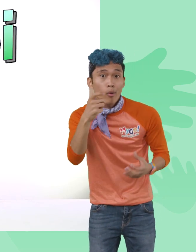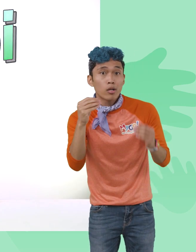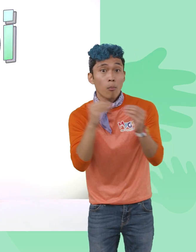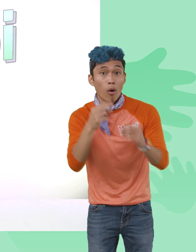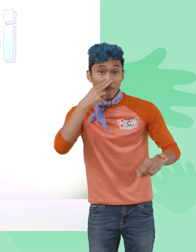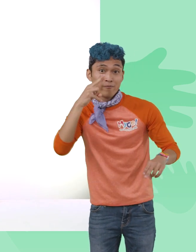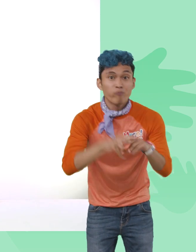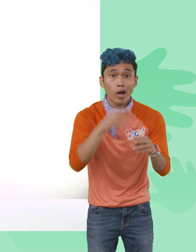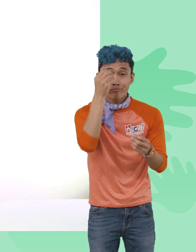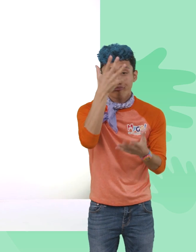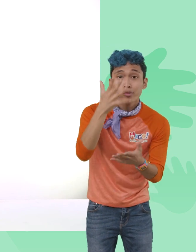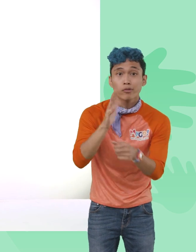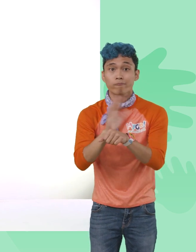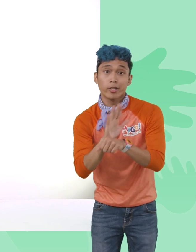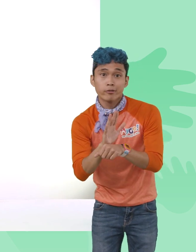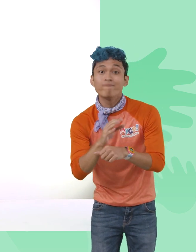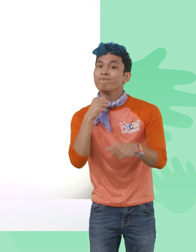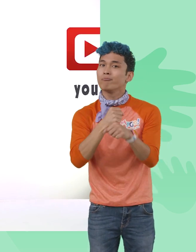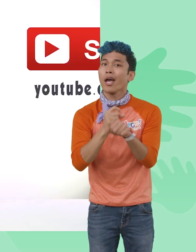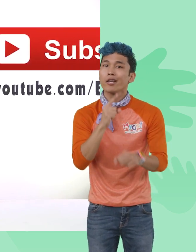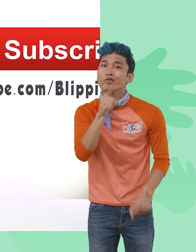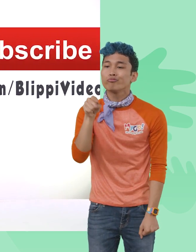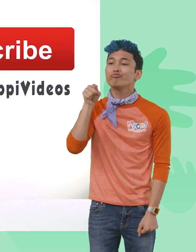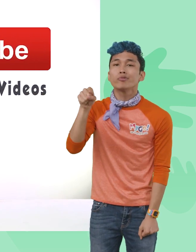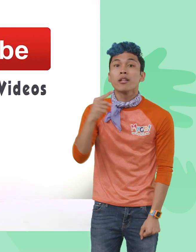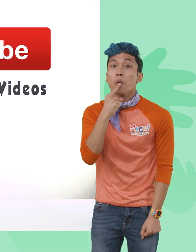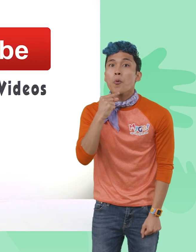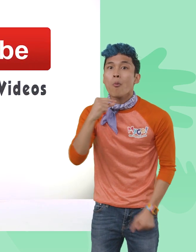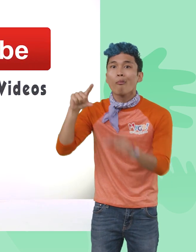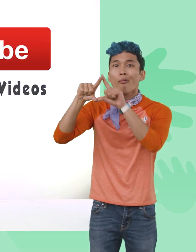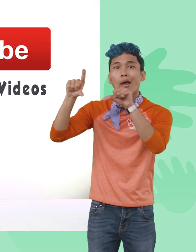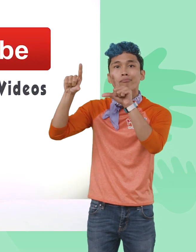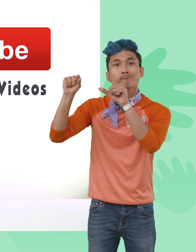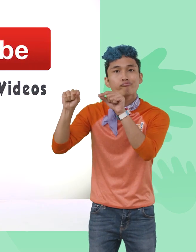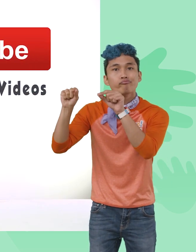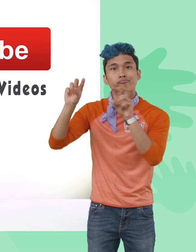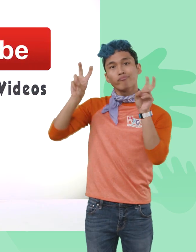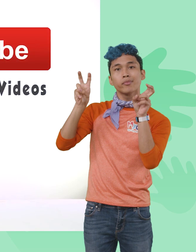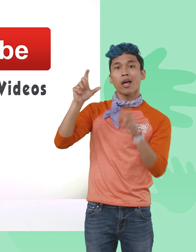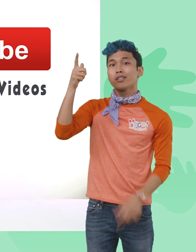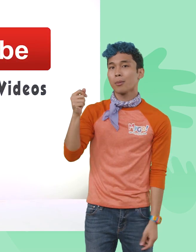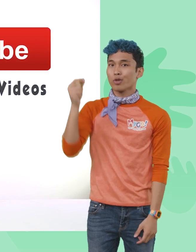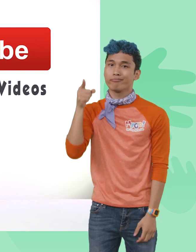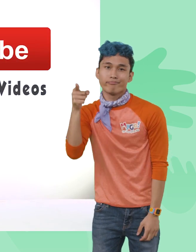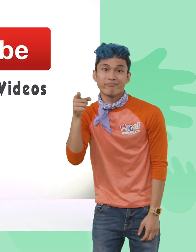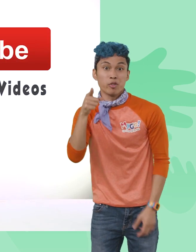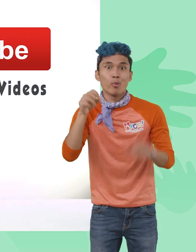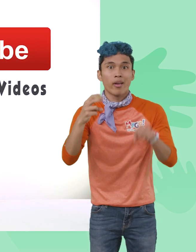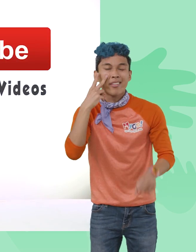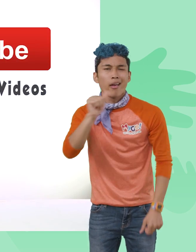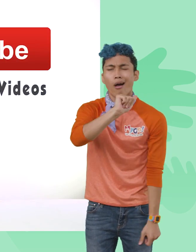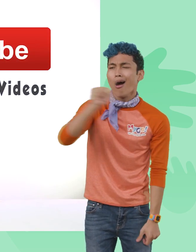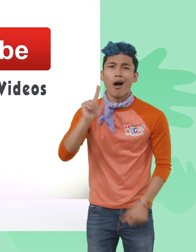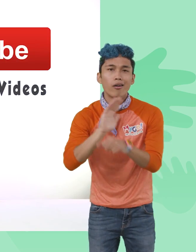my fun educational videos, be sure to click this big red button that says subscribe so you can see